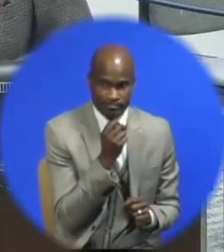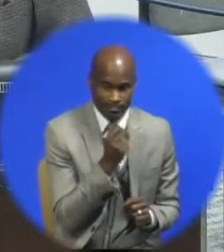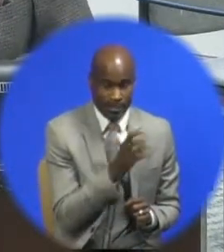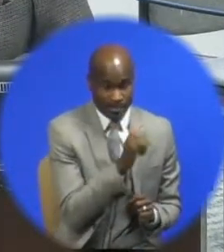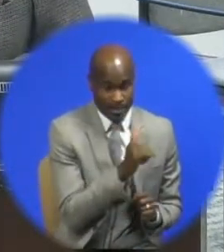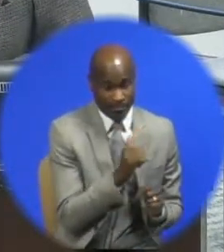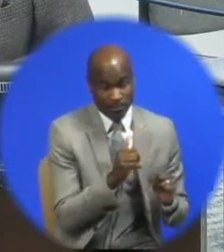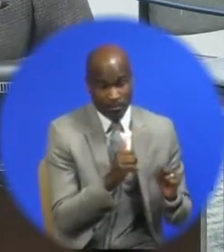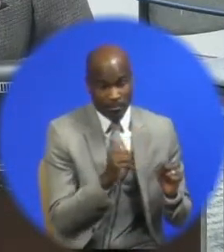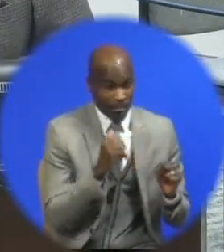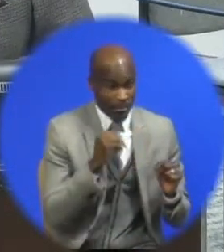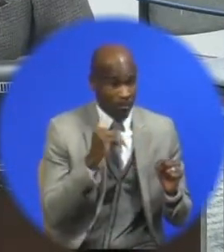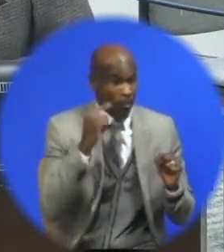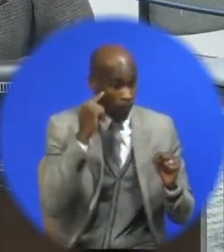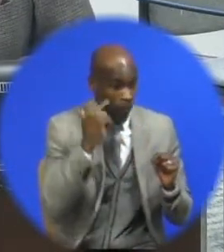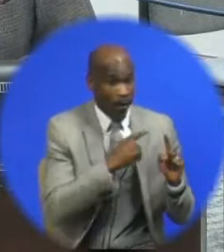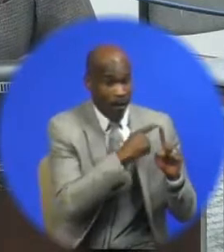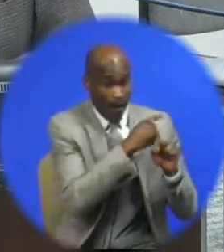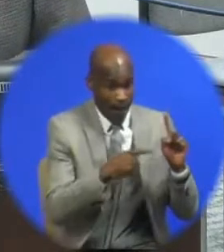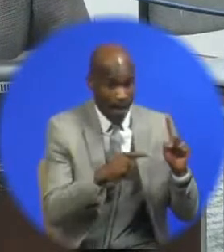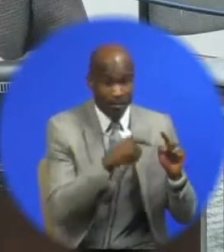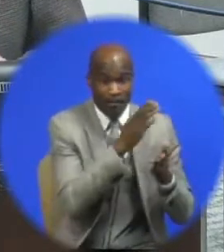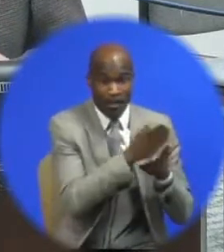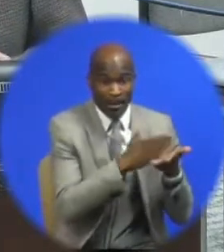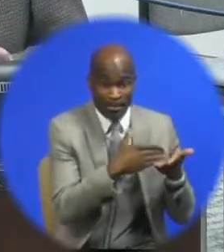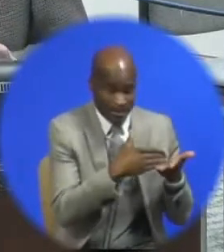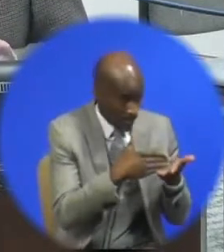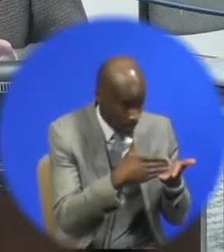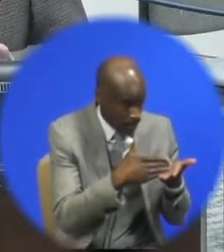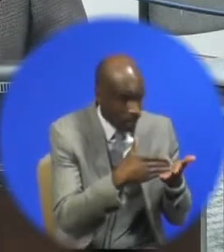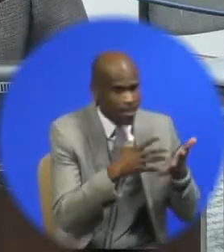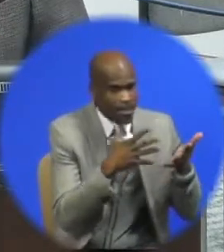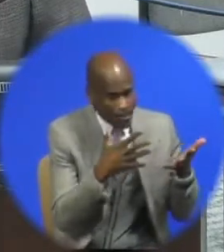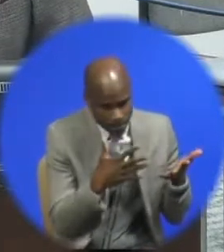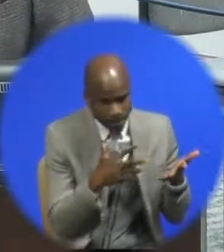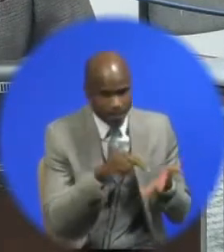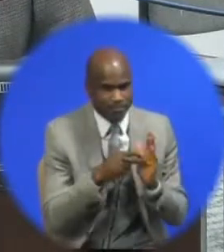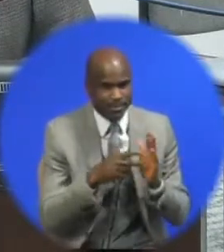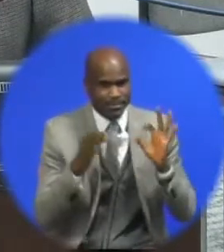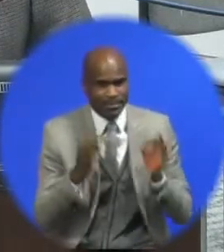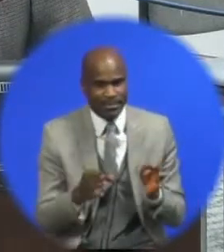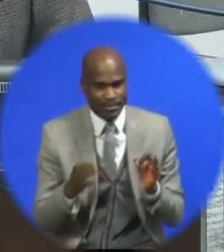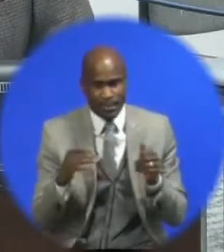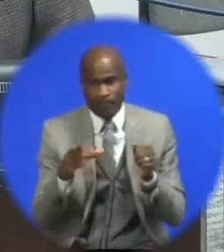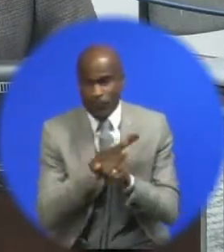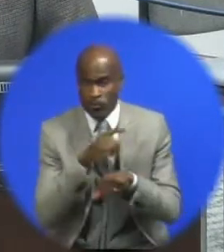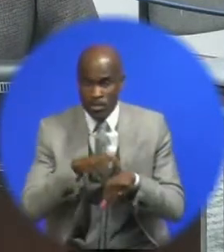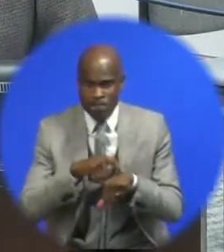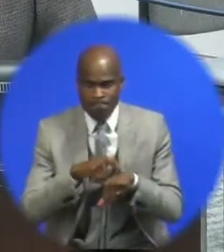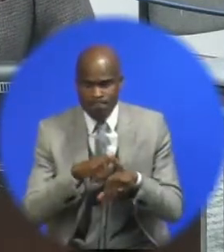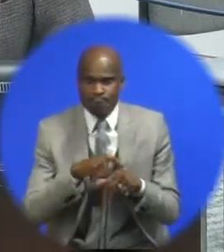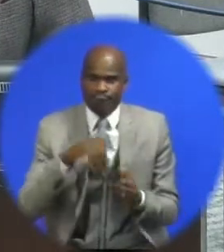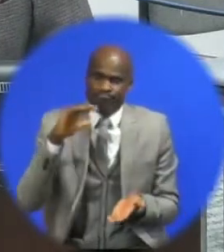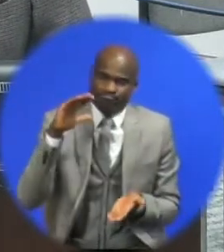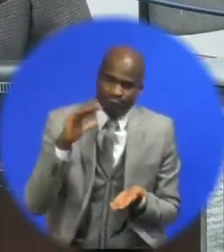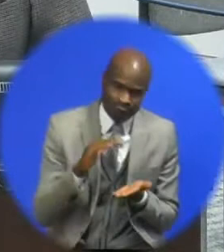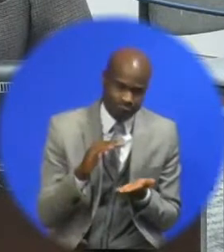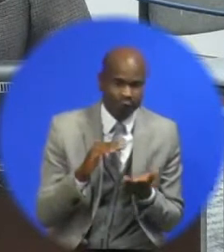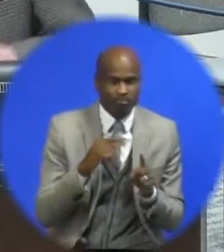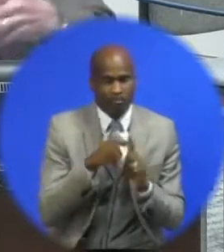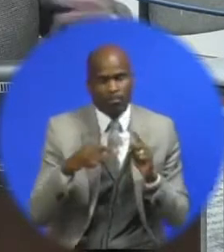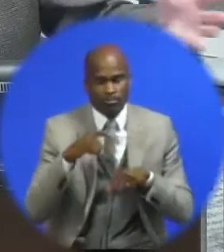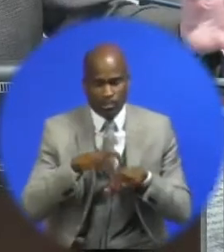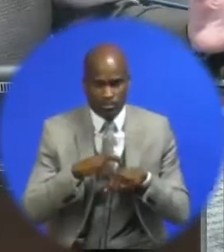budget. So we've dropped back to where we can hire an executive director part-time and be able to run, we think, an effective